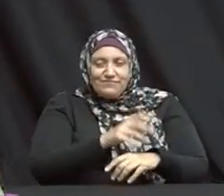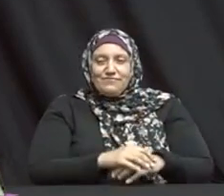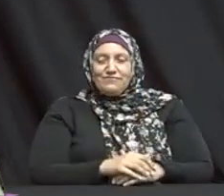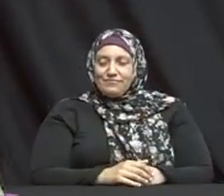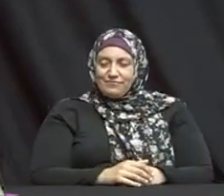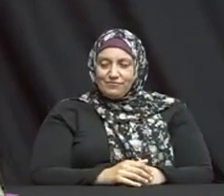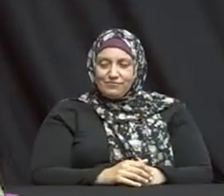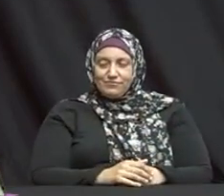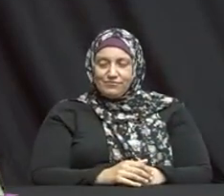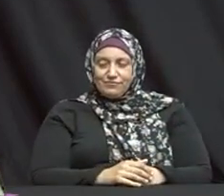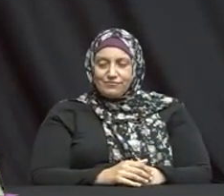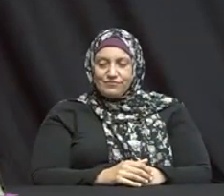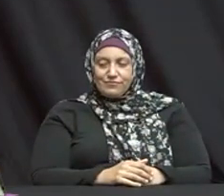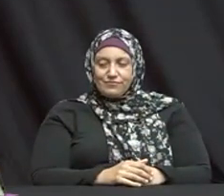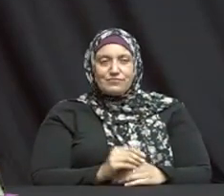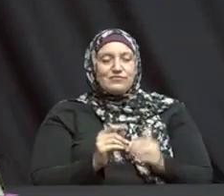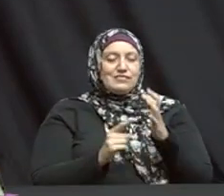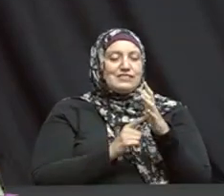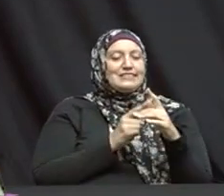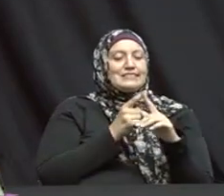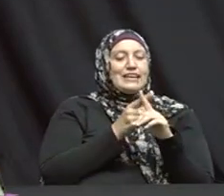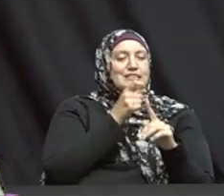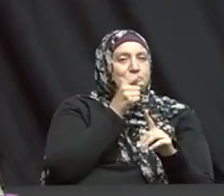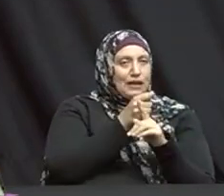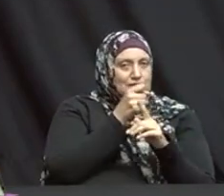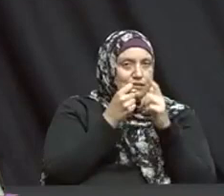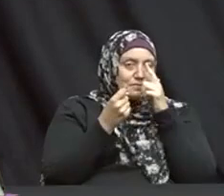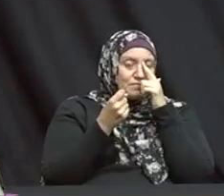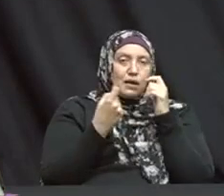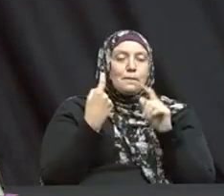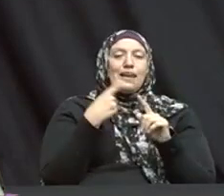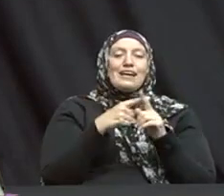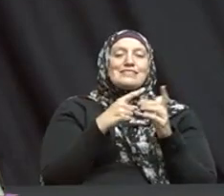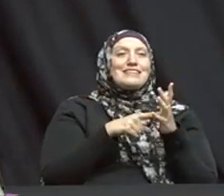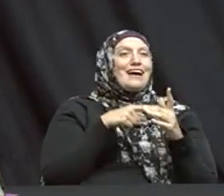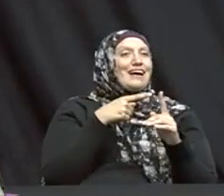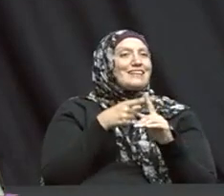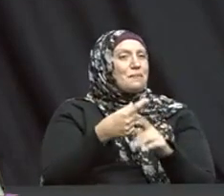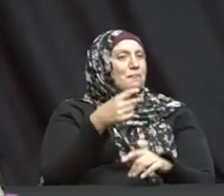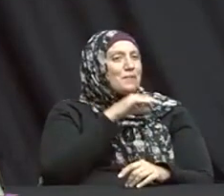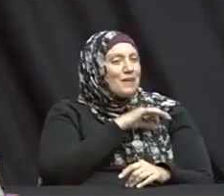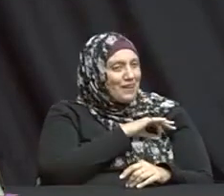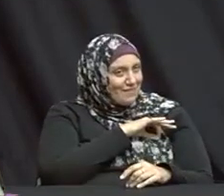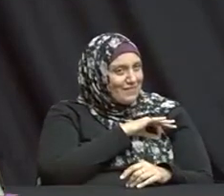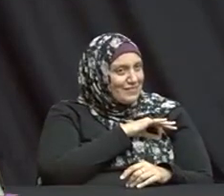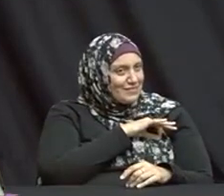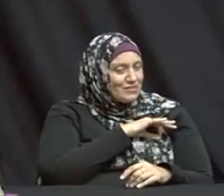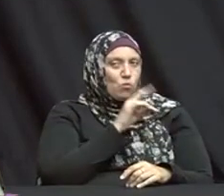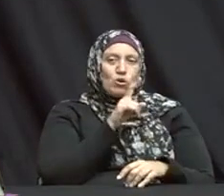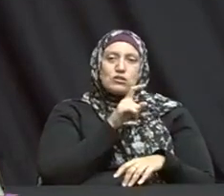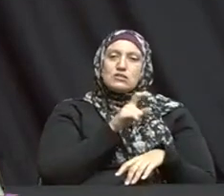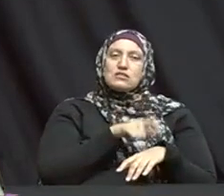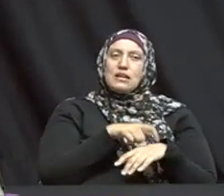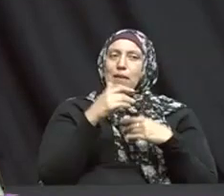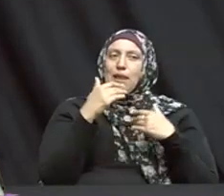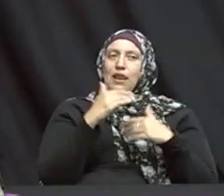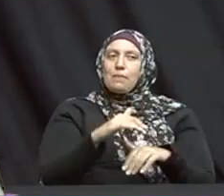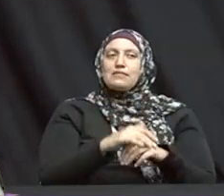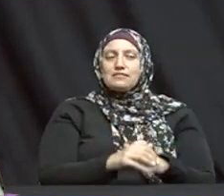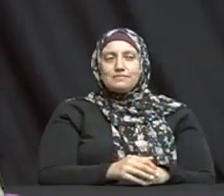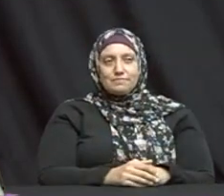From what you're saying, there are tax implications and also tax benefits. And is there any sort of time limit to those, or is it just based